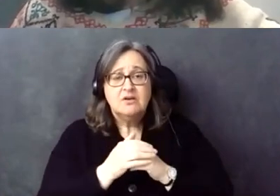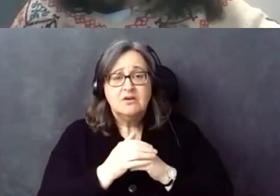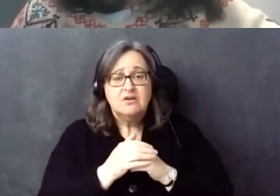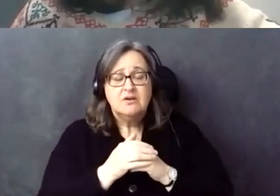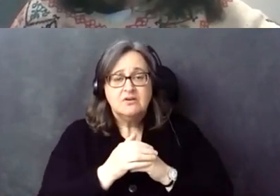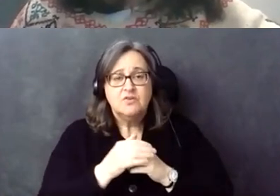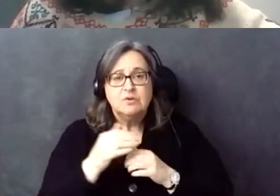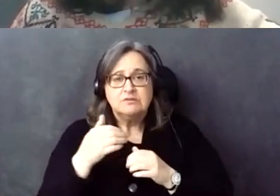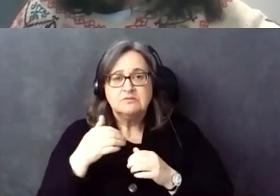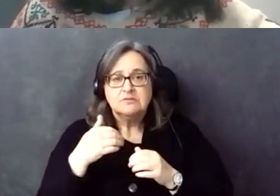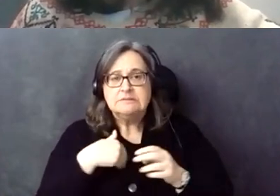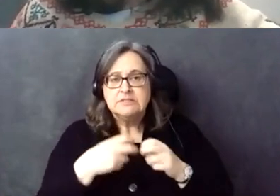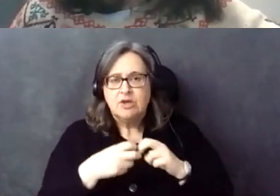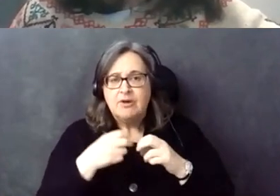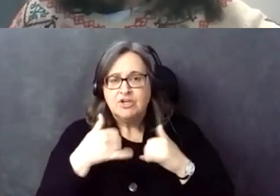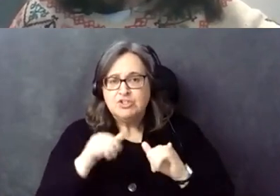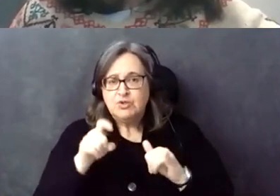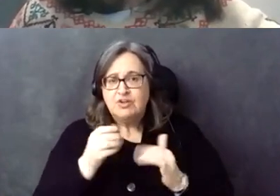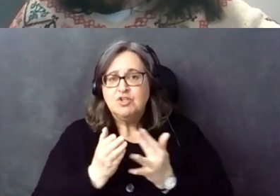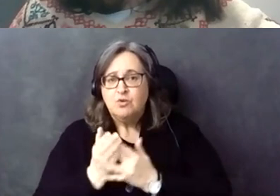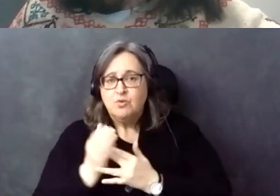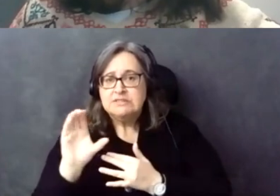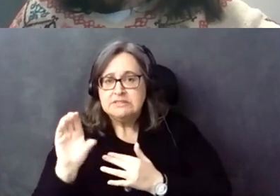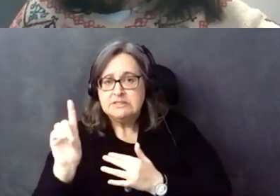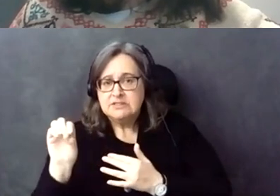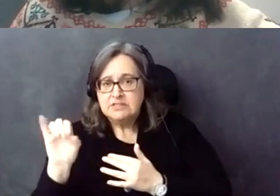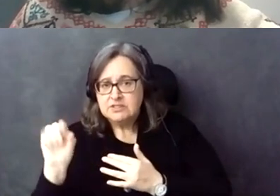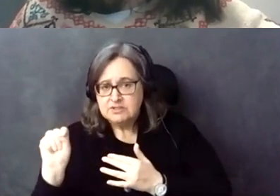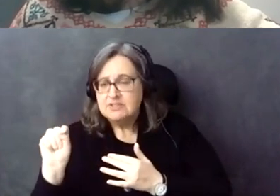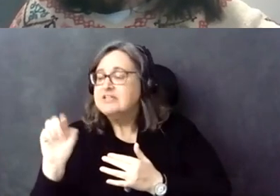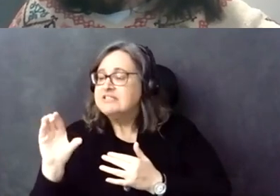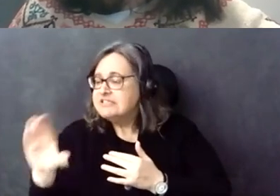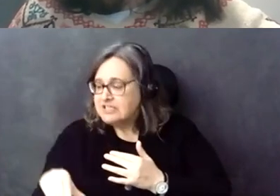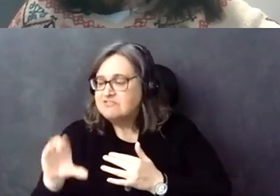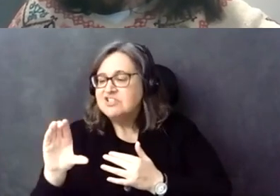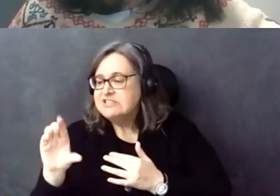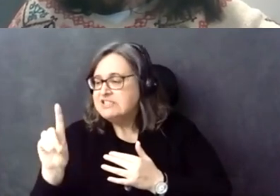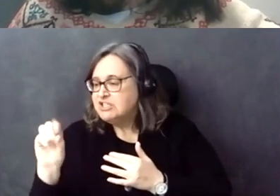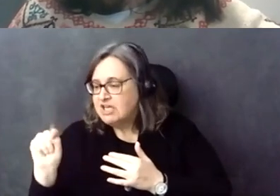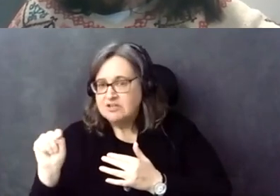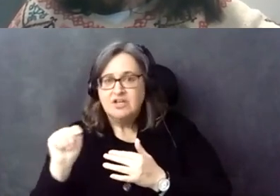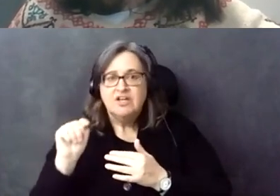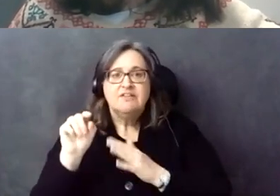that, you still need to go through the city, because that's when the city and the state